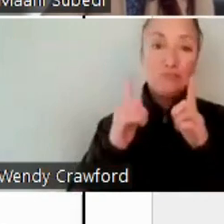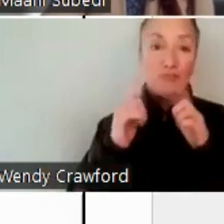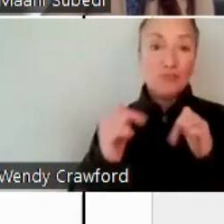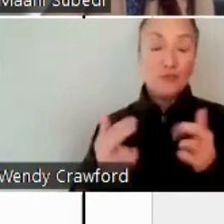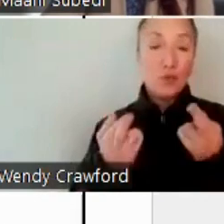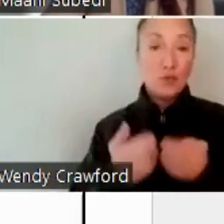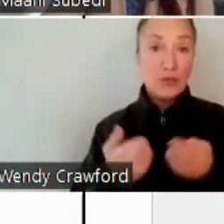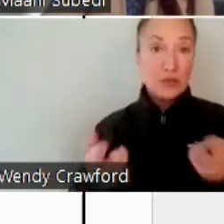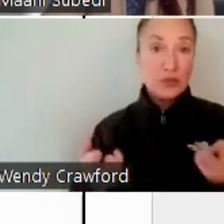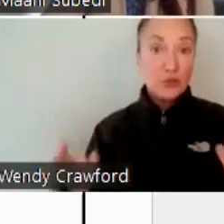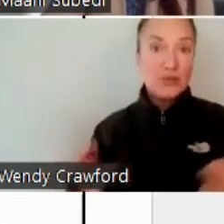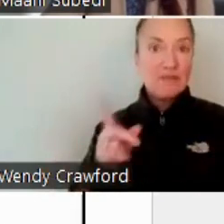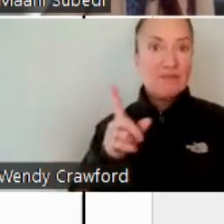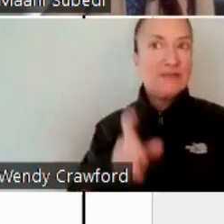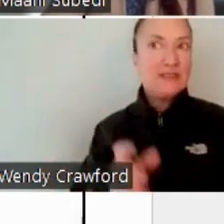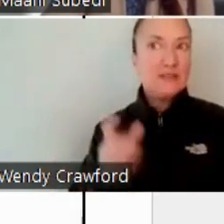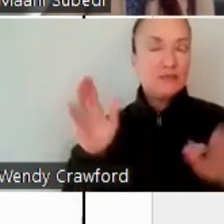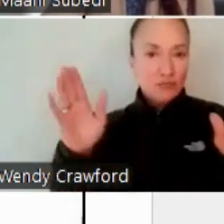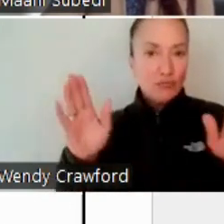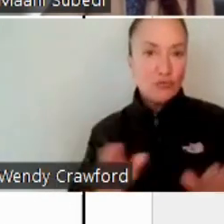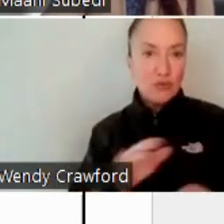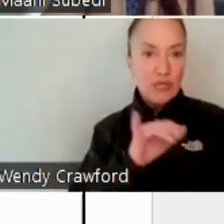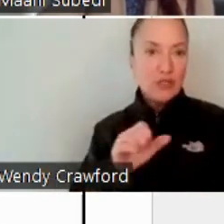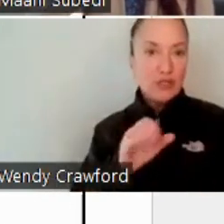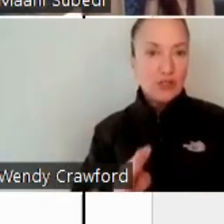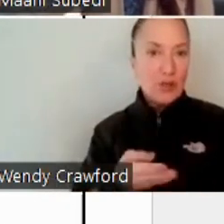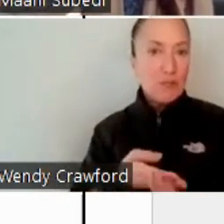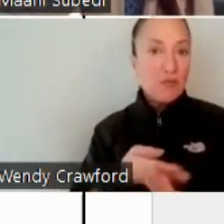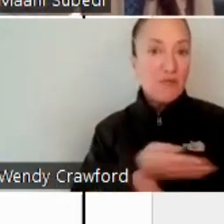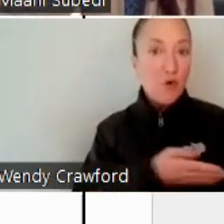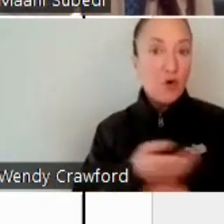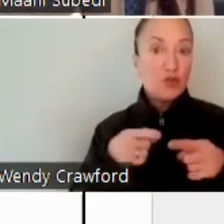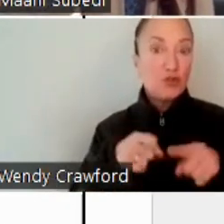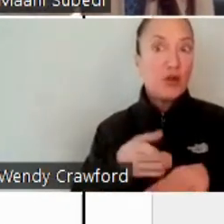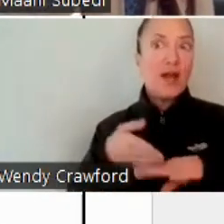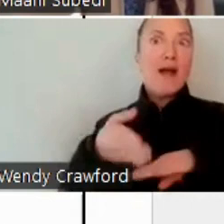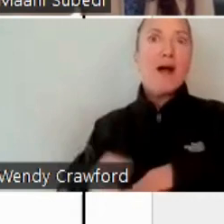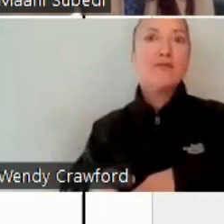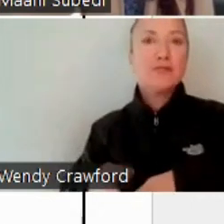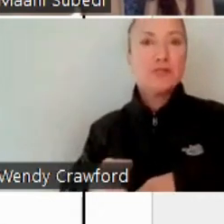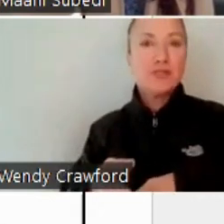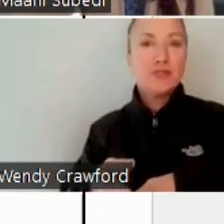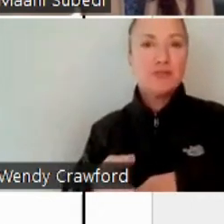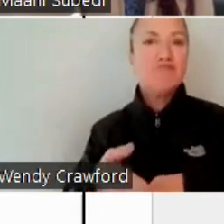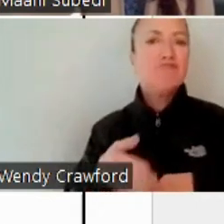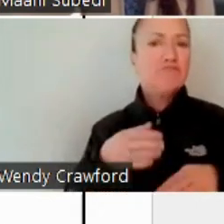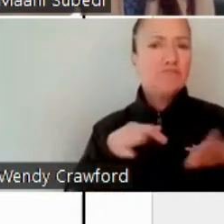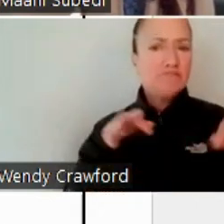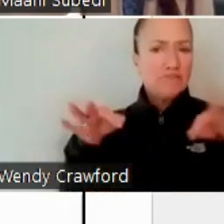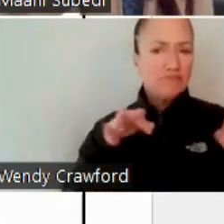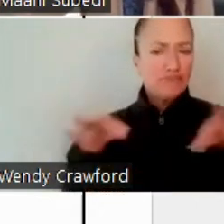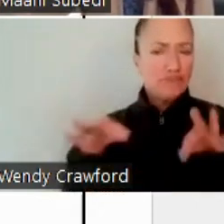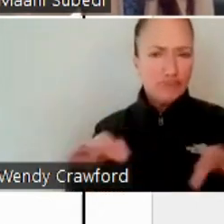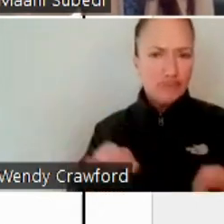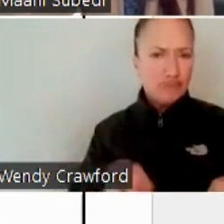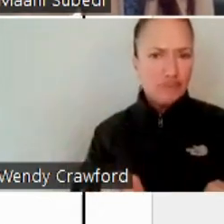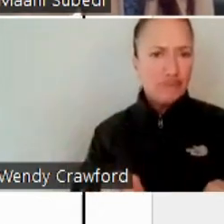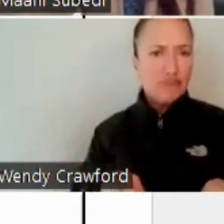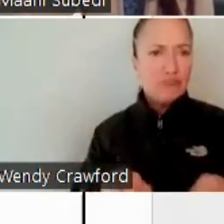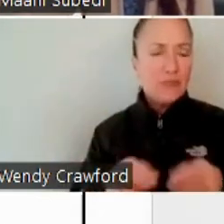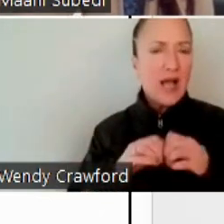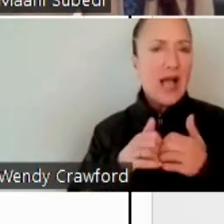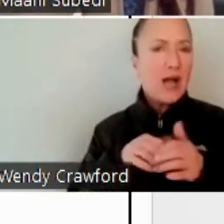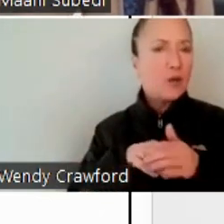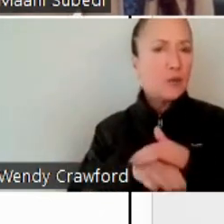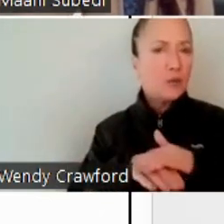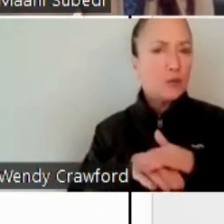to help students do a great job before, during, and after the career fair. And if you'd like these resources, I'll explain how to get them just a second.